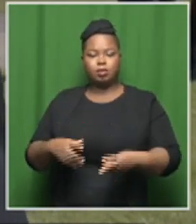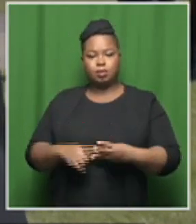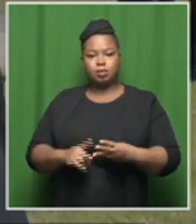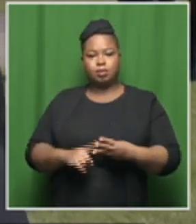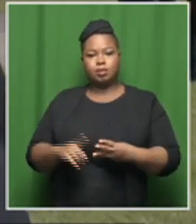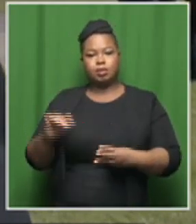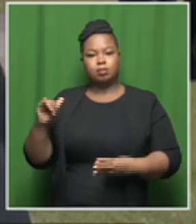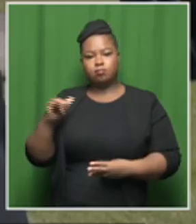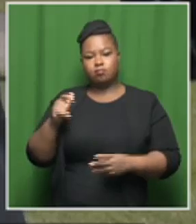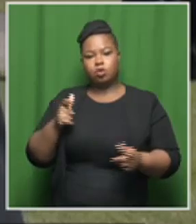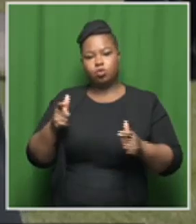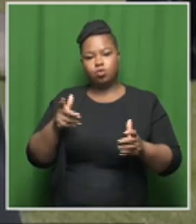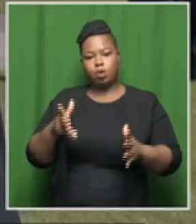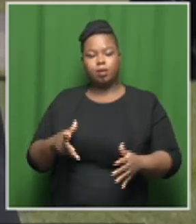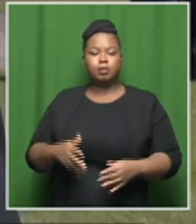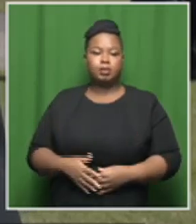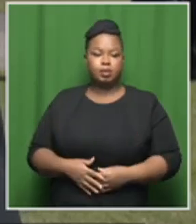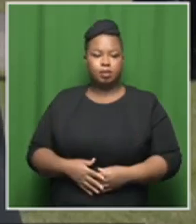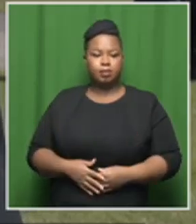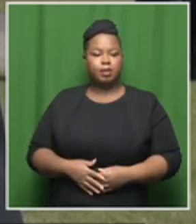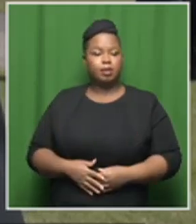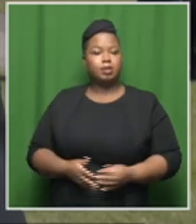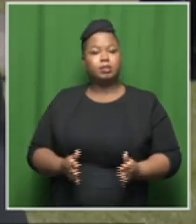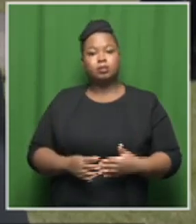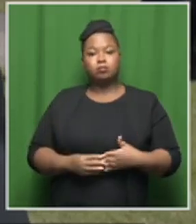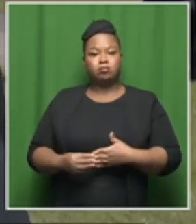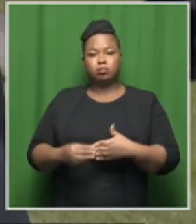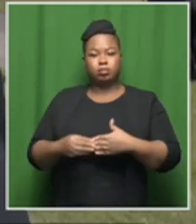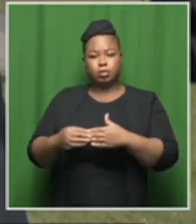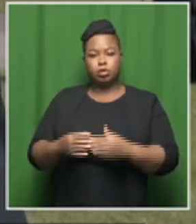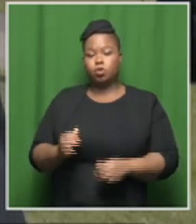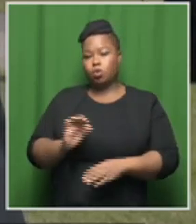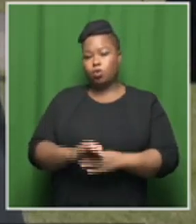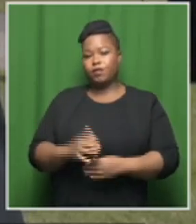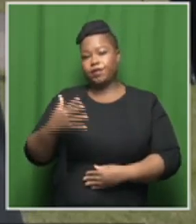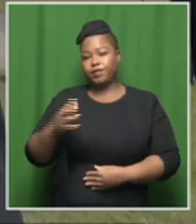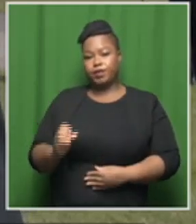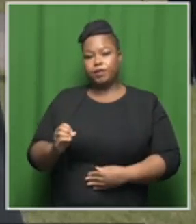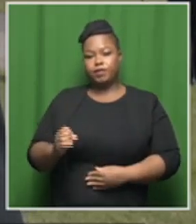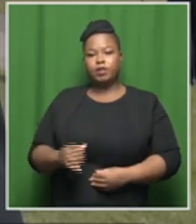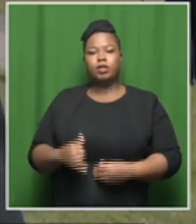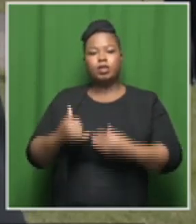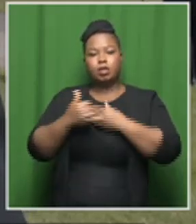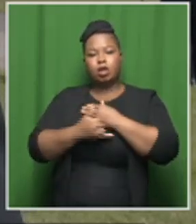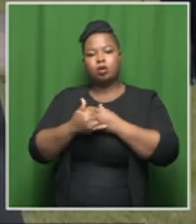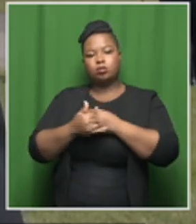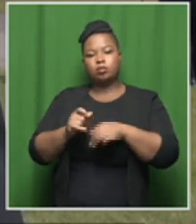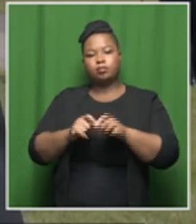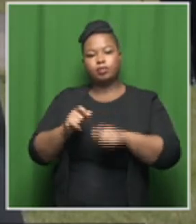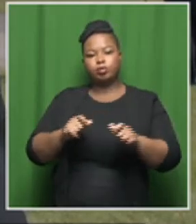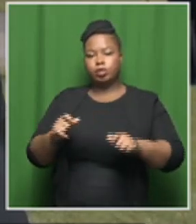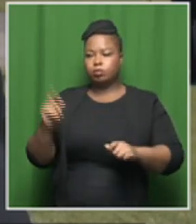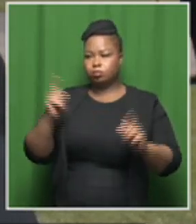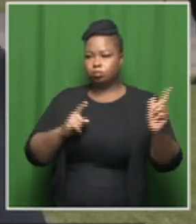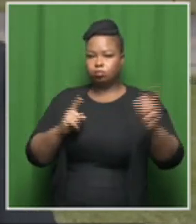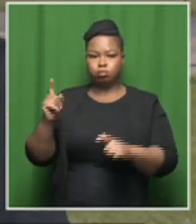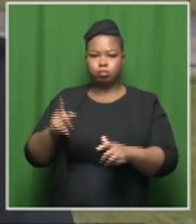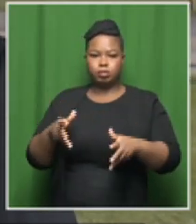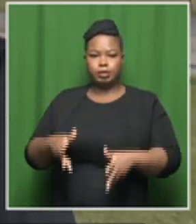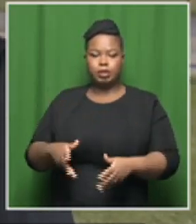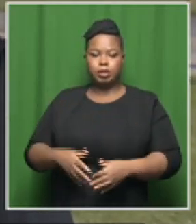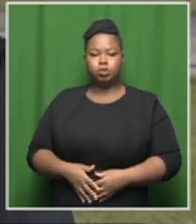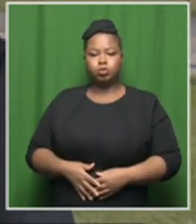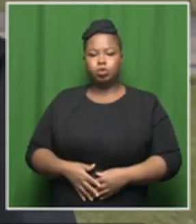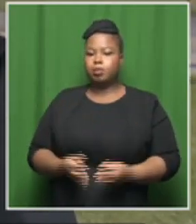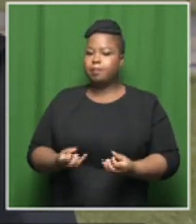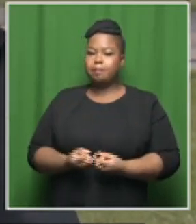and air traffic controllers. We have over 50 nationalities at the school at any given time. We are the preferred supplier